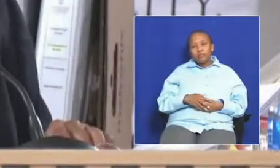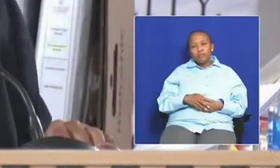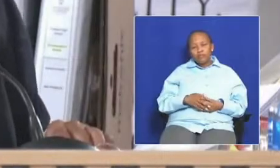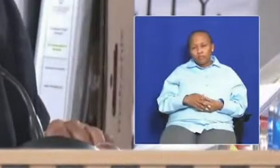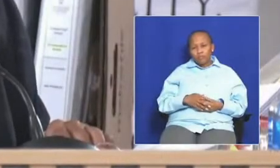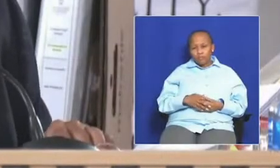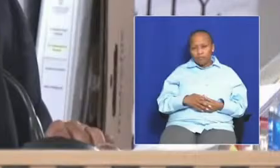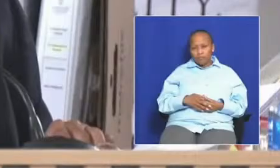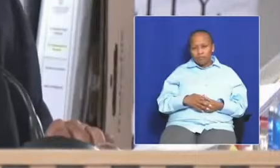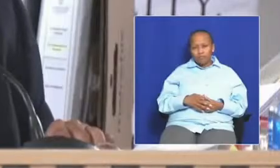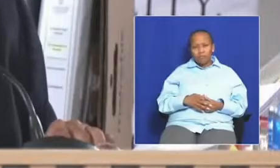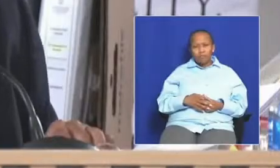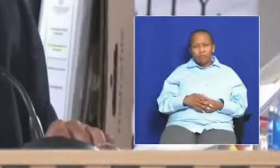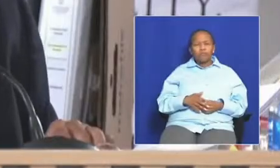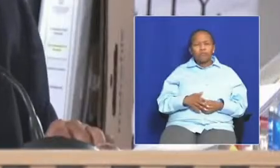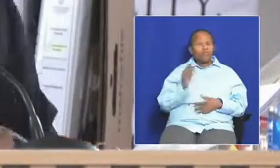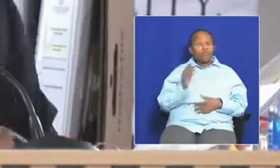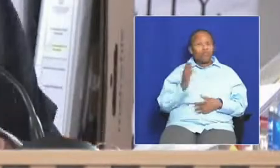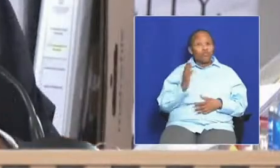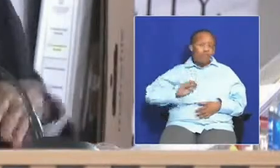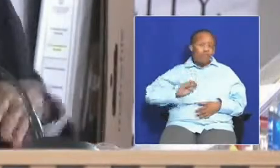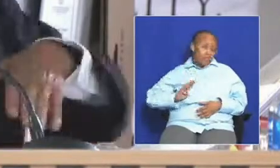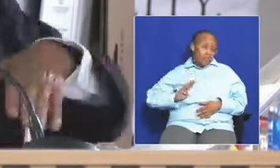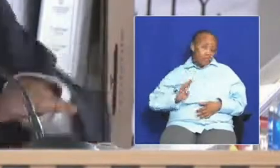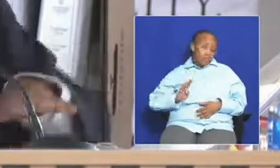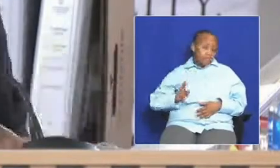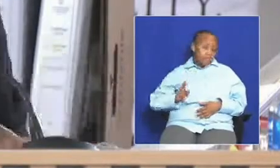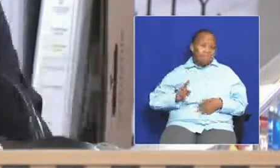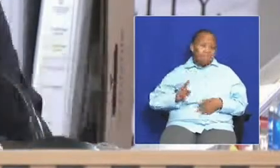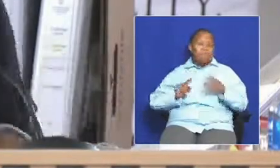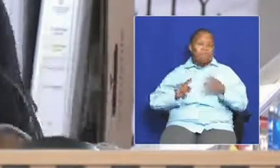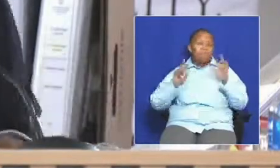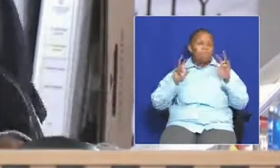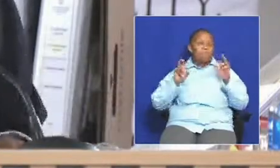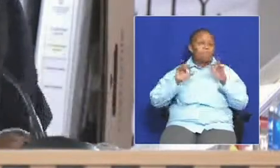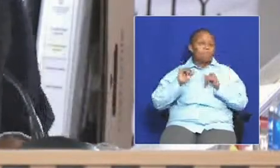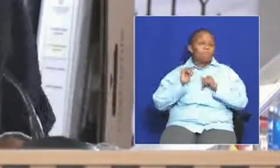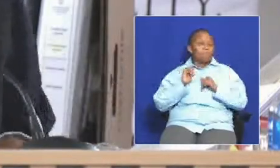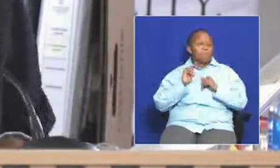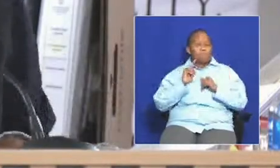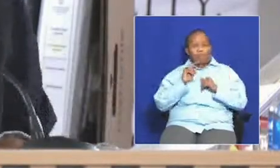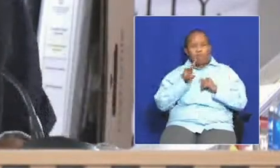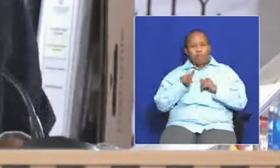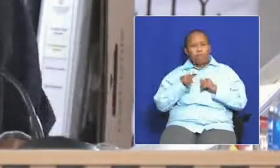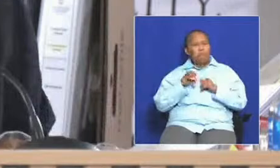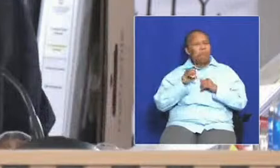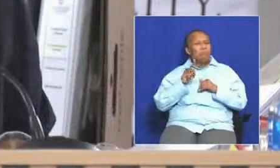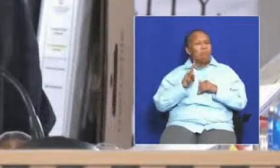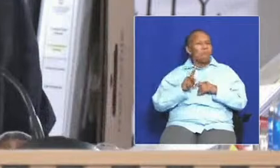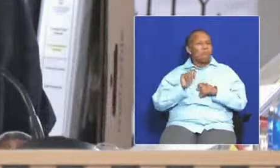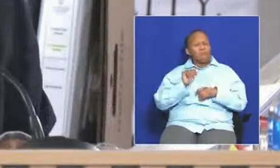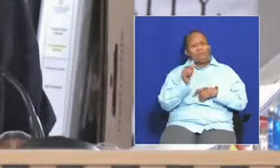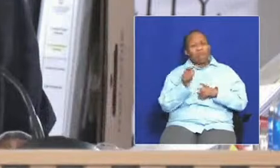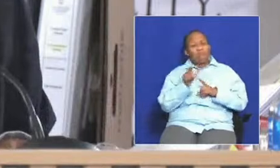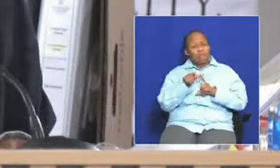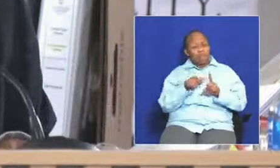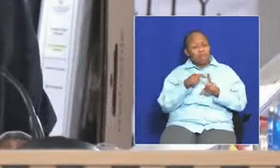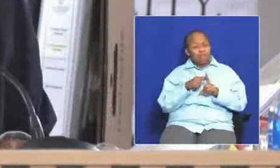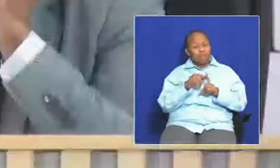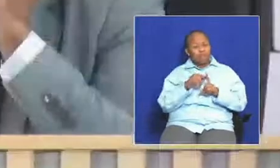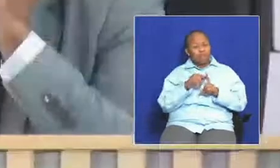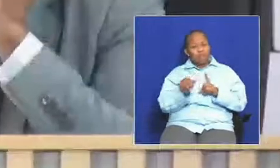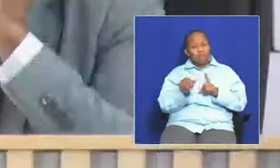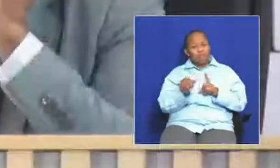between you and Mr. Msibi regarding somebody gave them to the other. Do you recall who did and for what